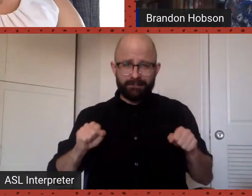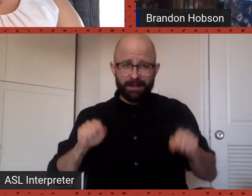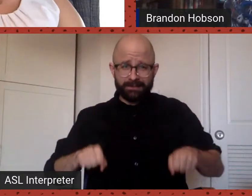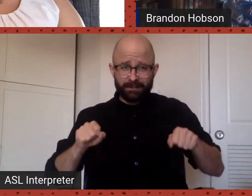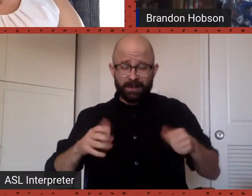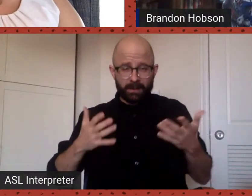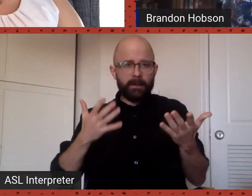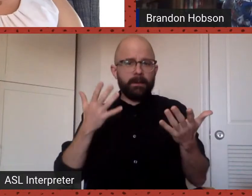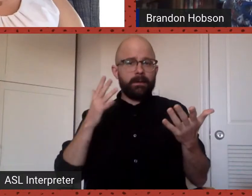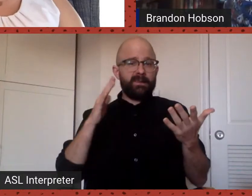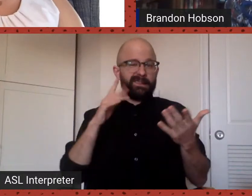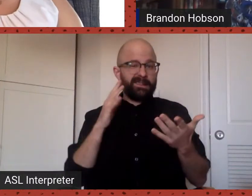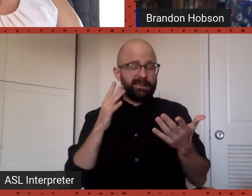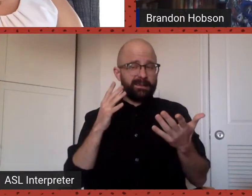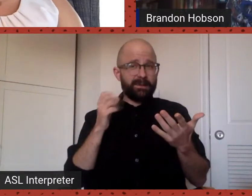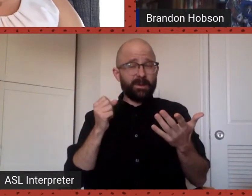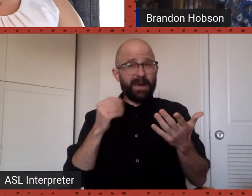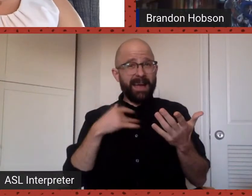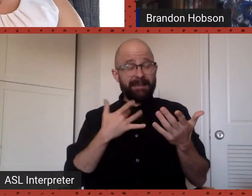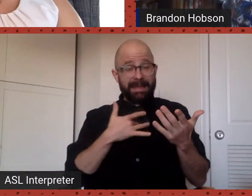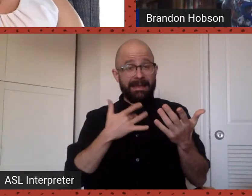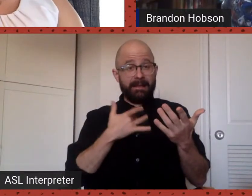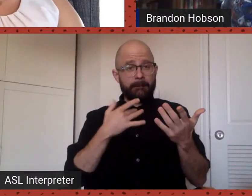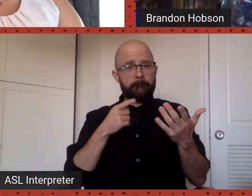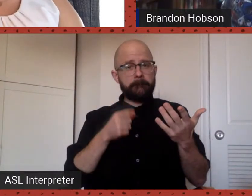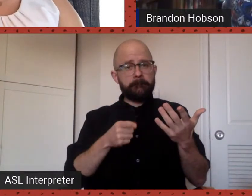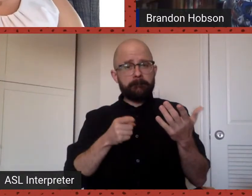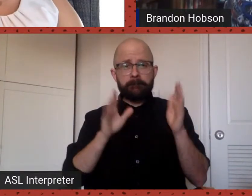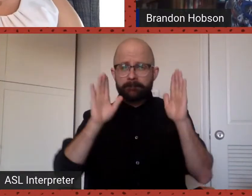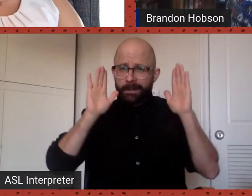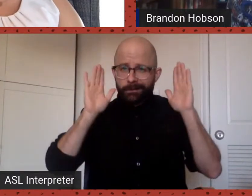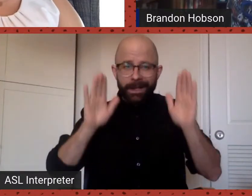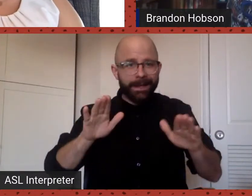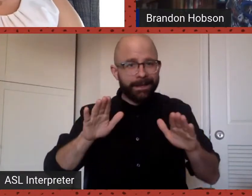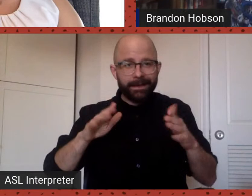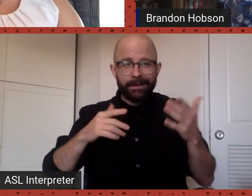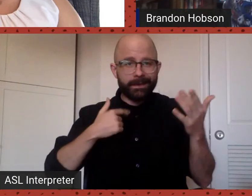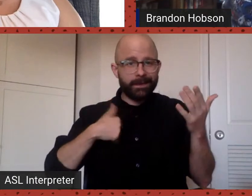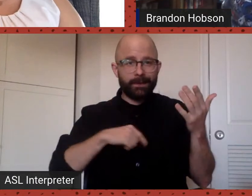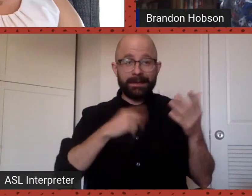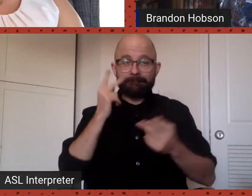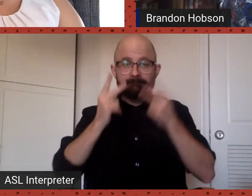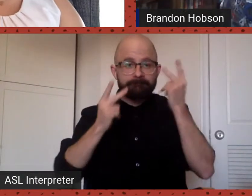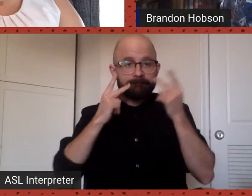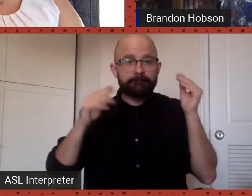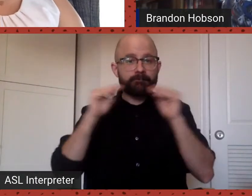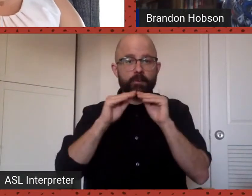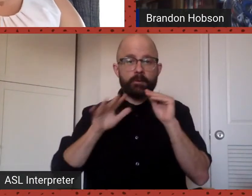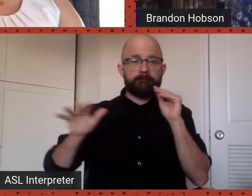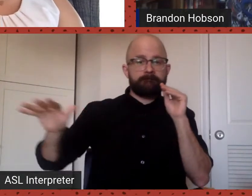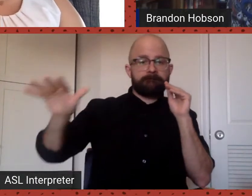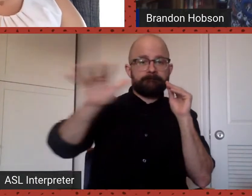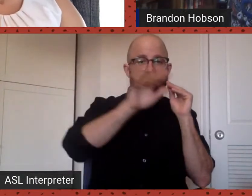And I think it's really great that we are seeing a lot more Native writers